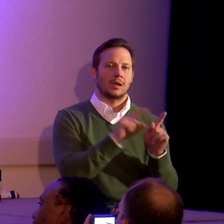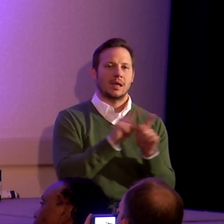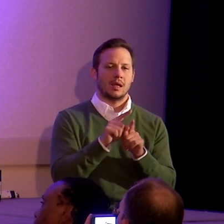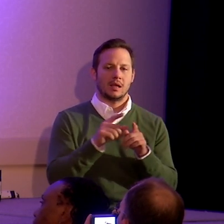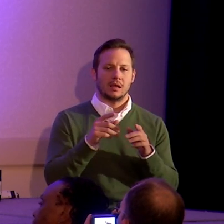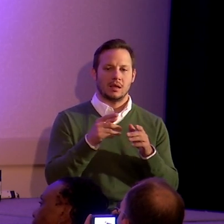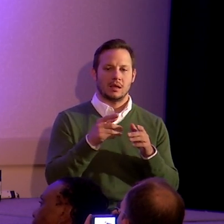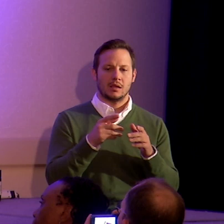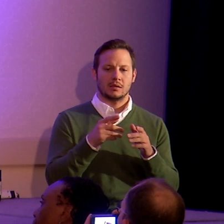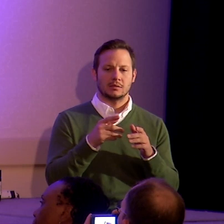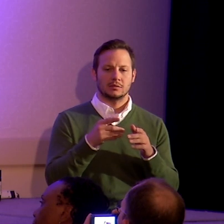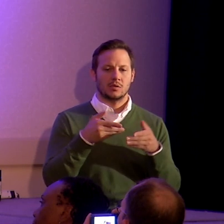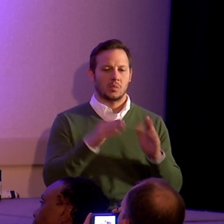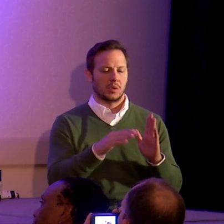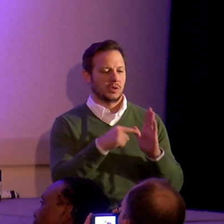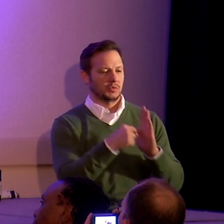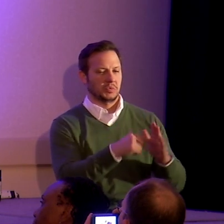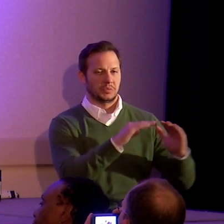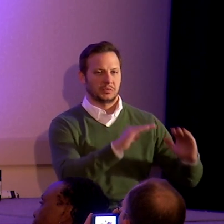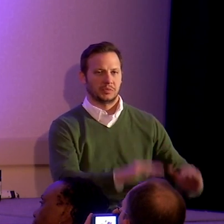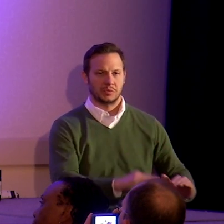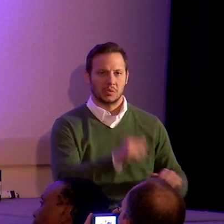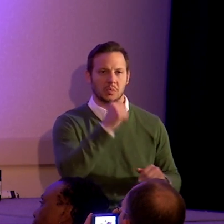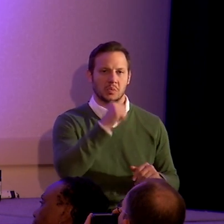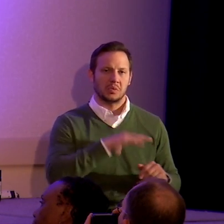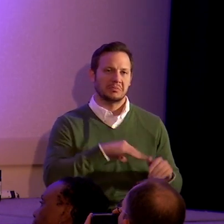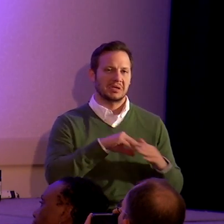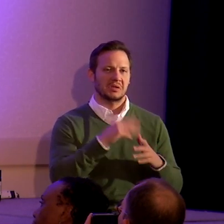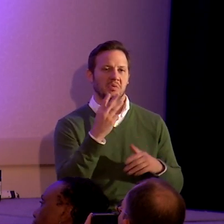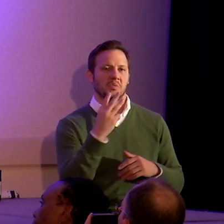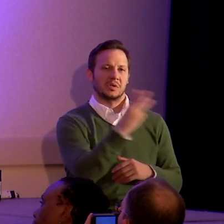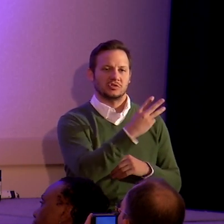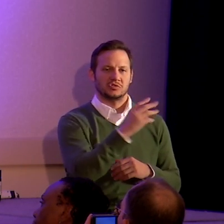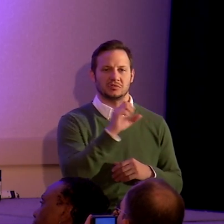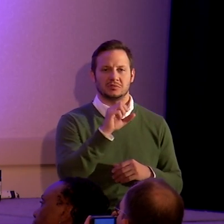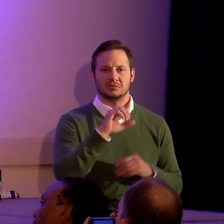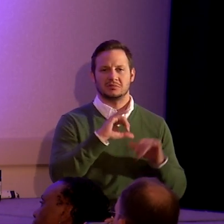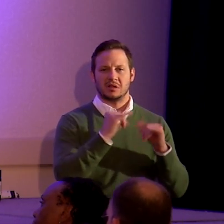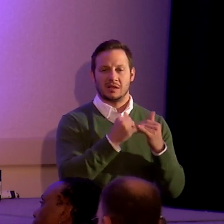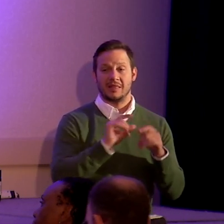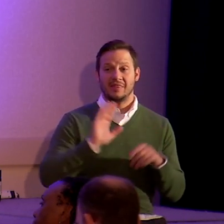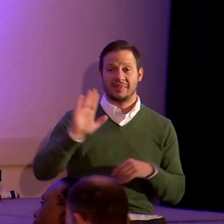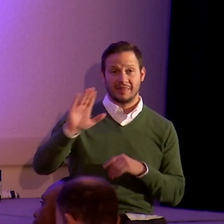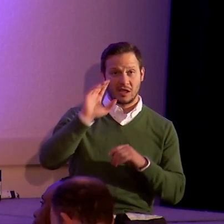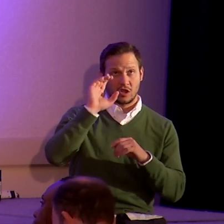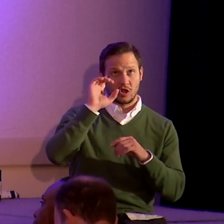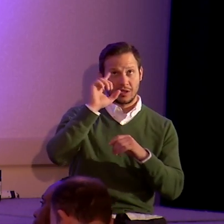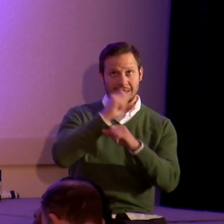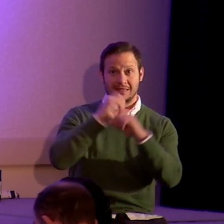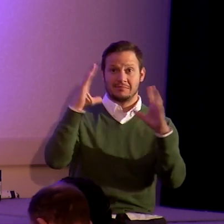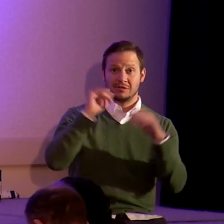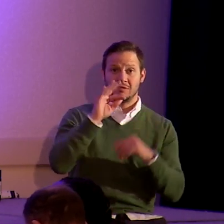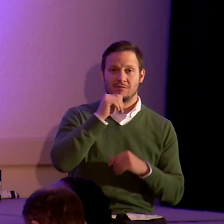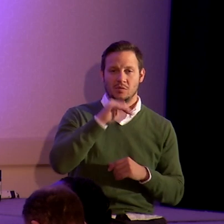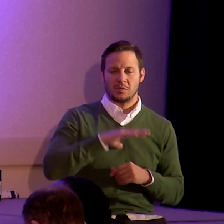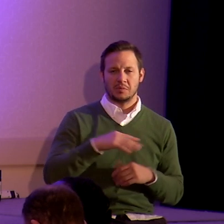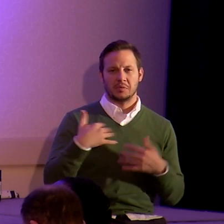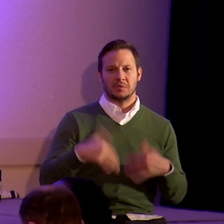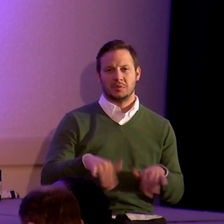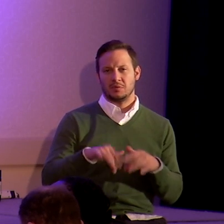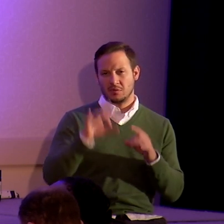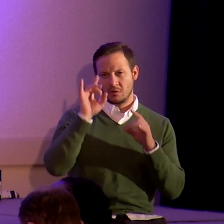for the debasement of women in Western societies, their image of women is the ultimate in